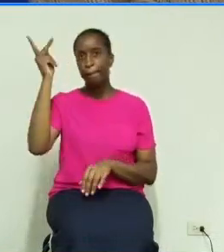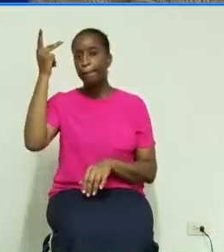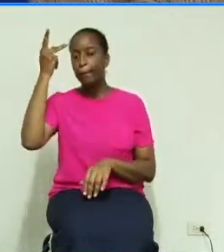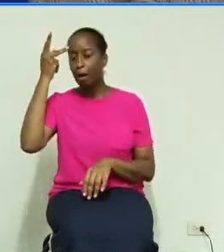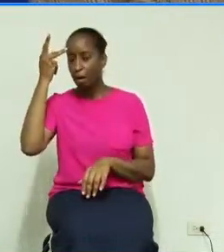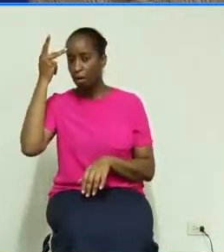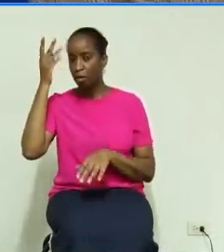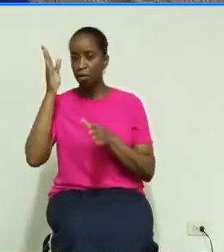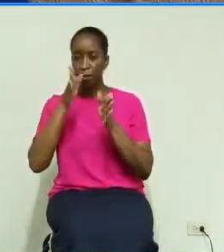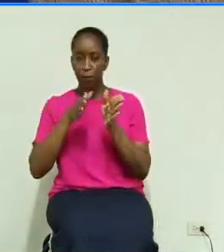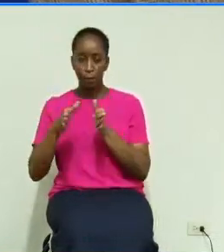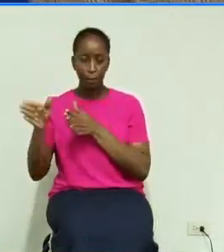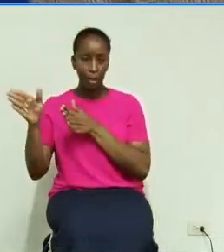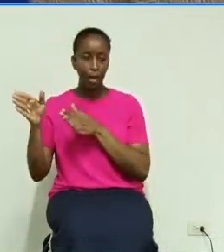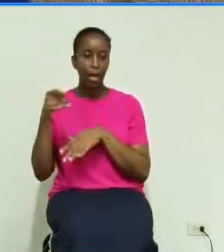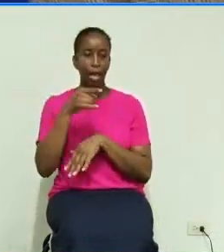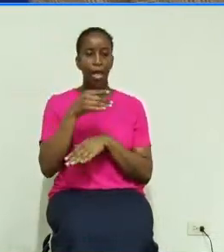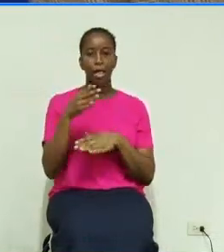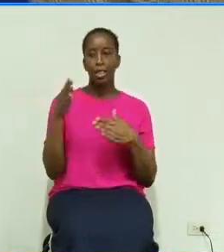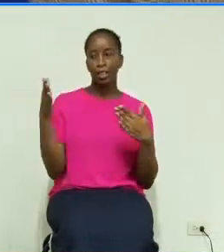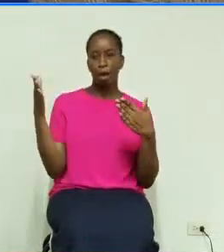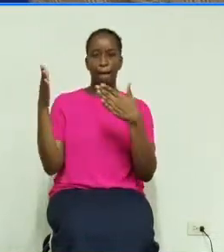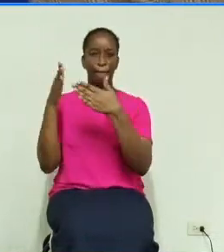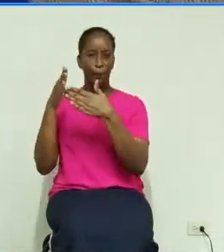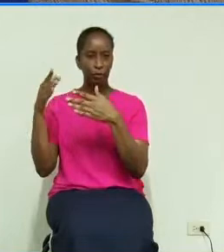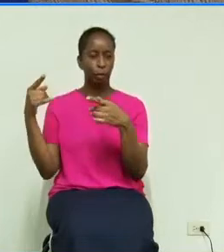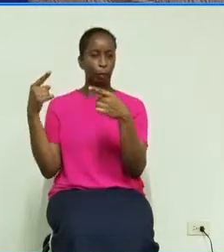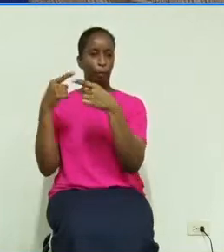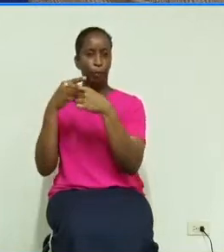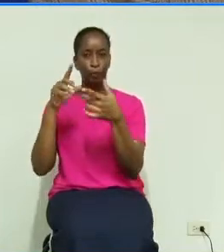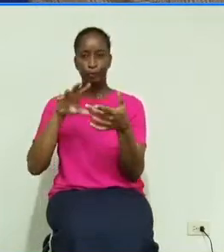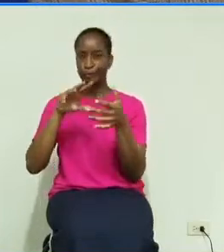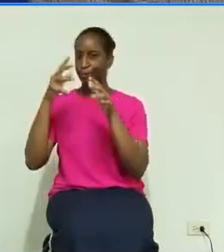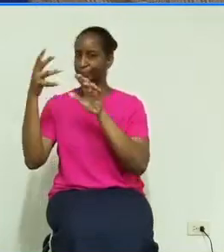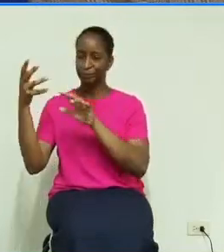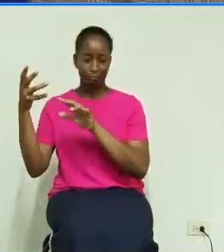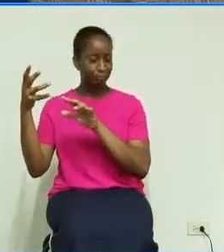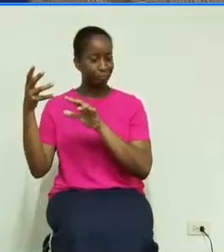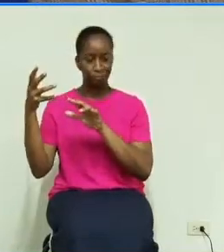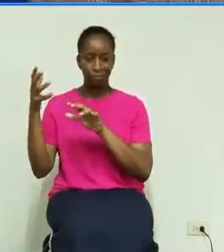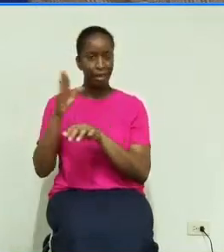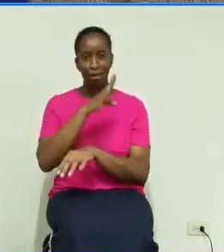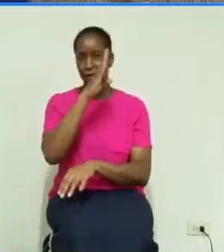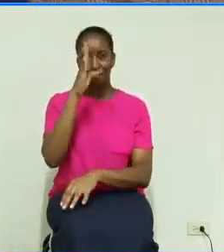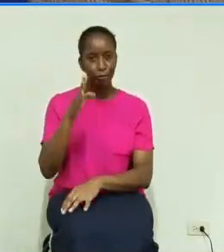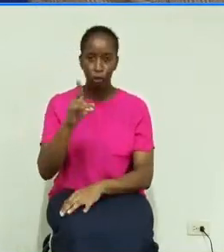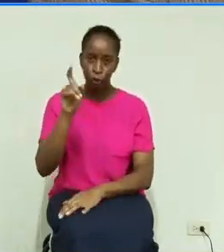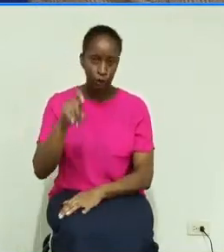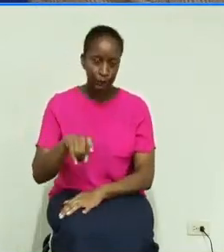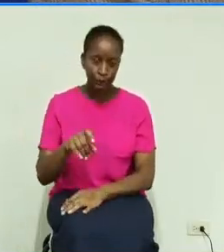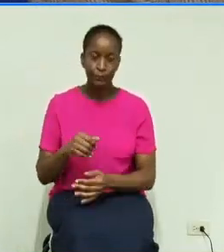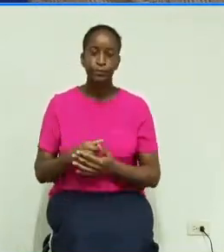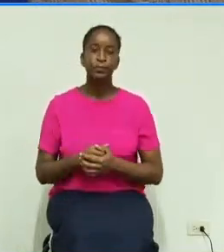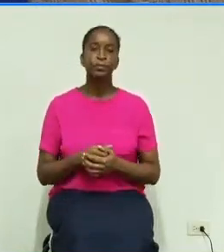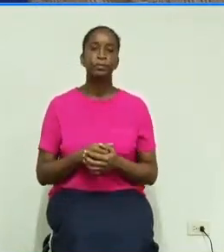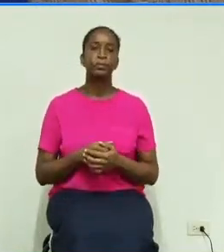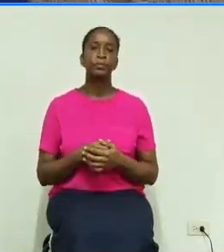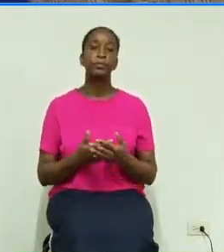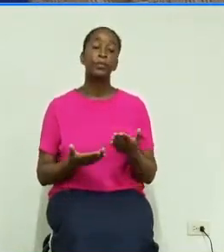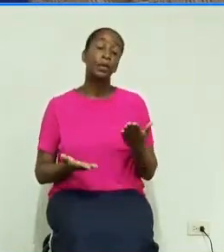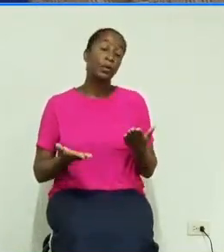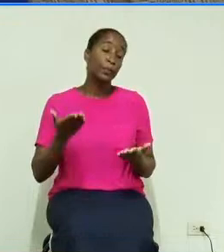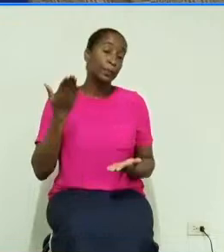the current structure is instructive, so that even if it is felt that you should increase the